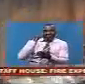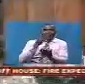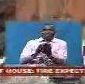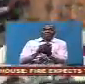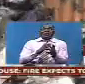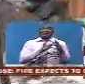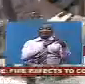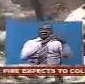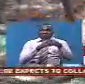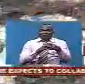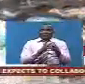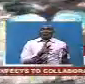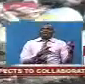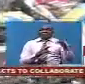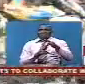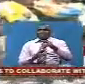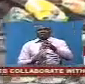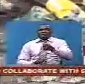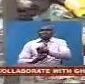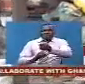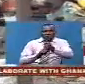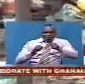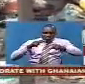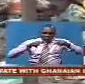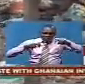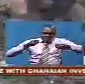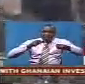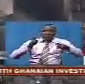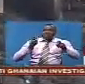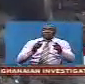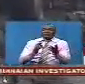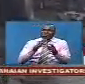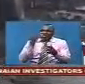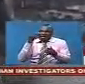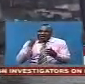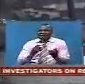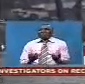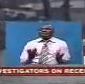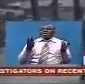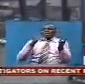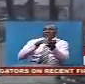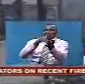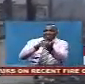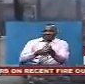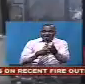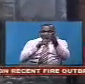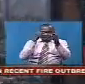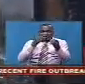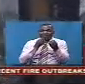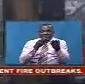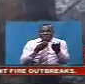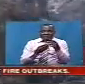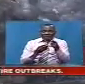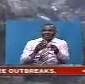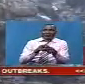the Americans to come in to assist in efforts to unravel the market fires mystery. A Deputy Minister of